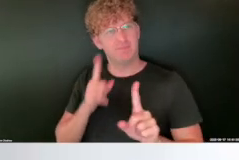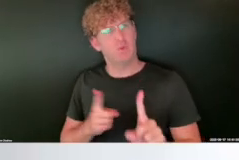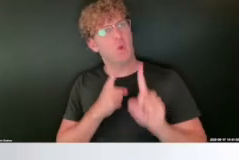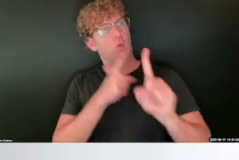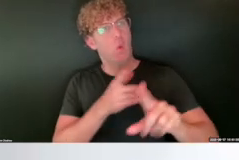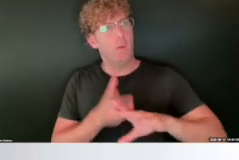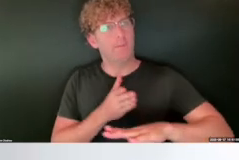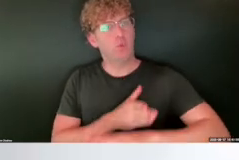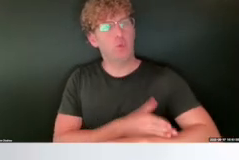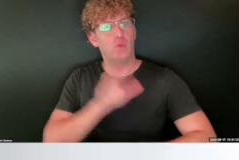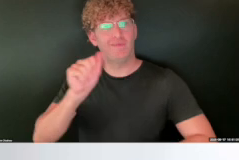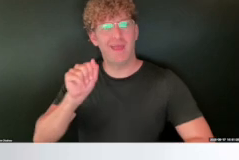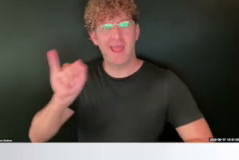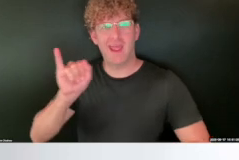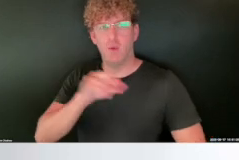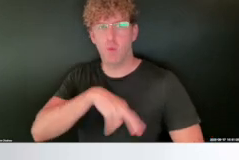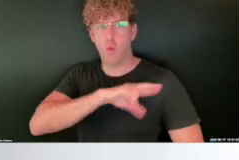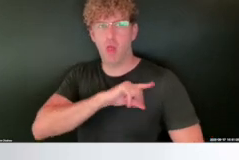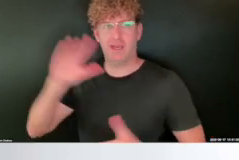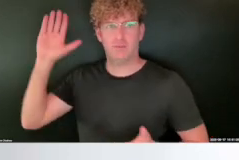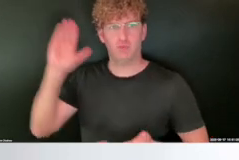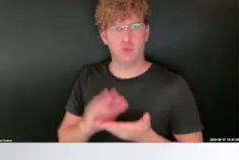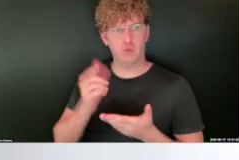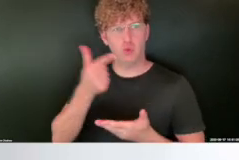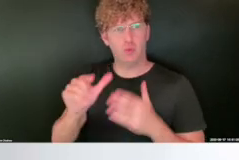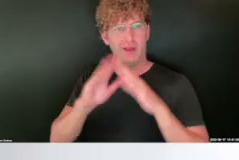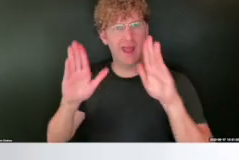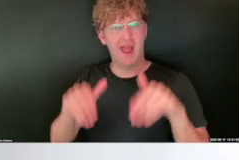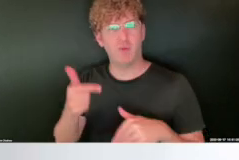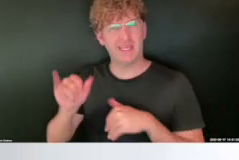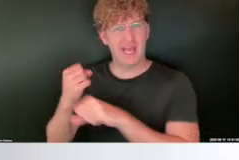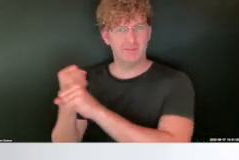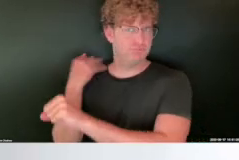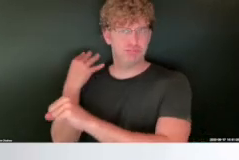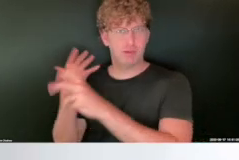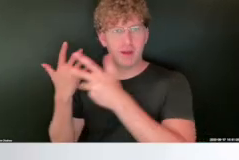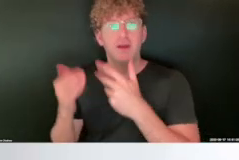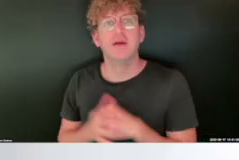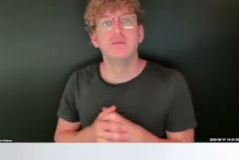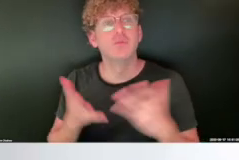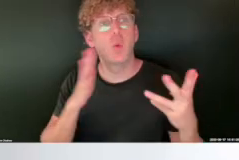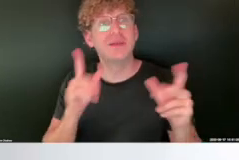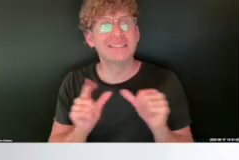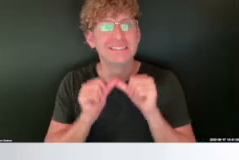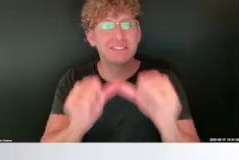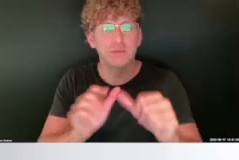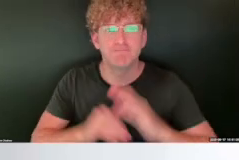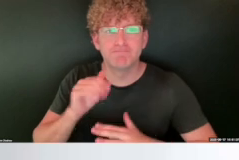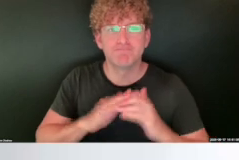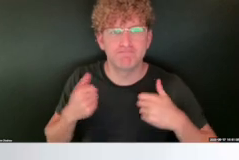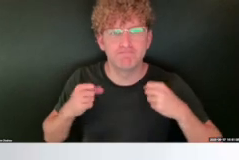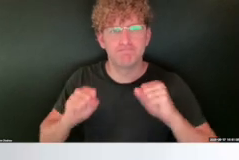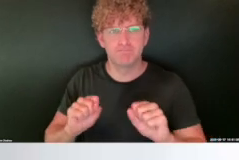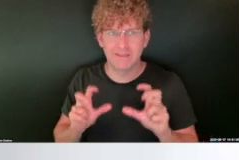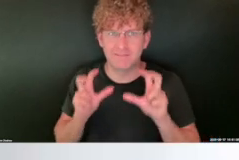gas emissions, continue to build on efforts to ensure investments support our equity goals, strategically focus on